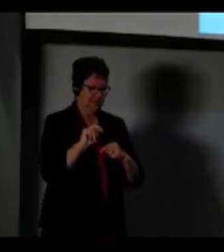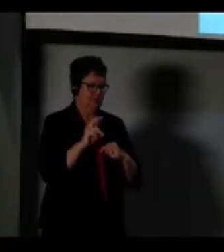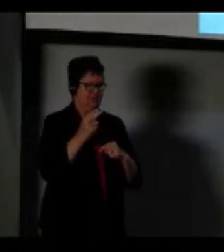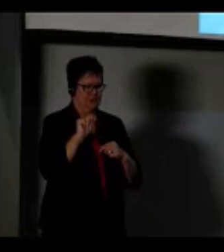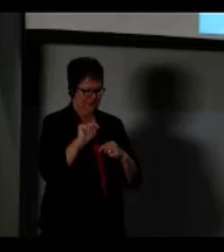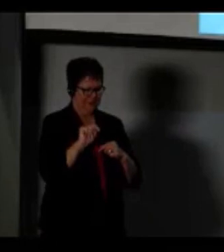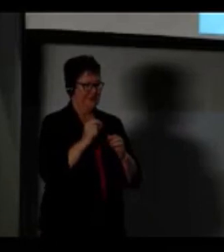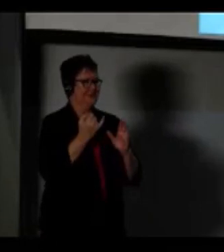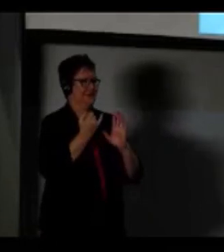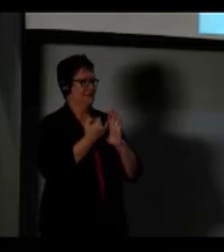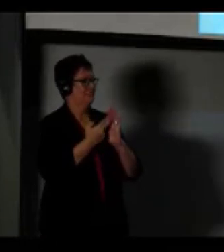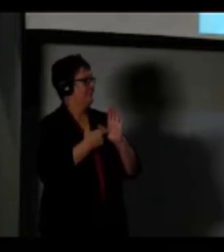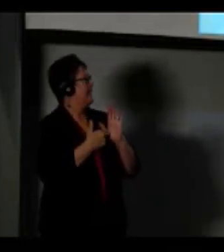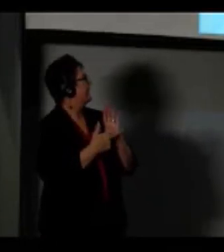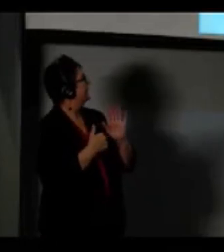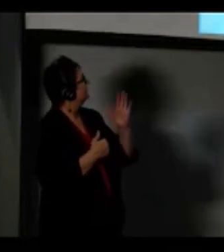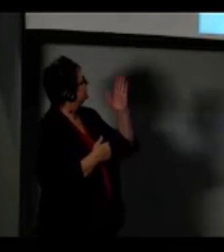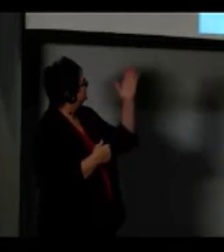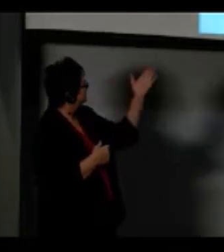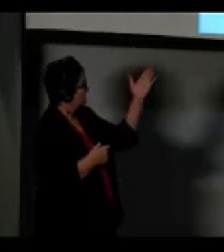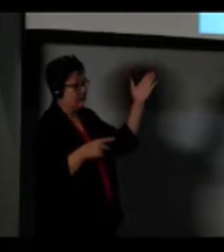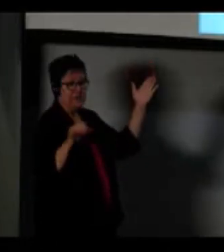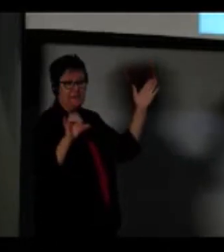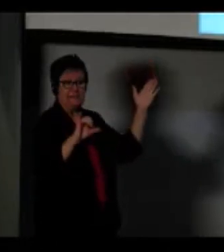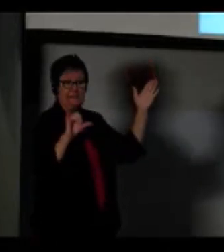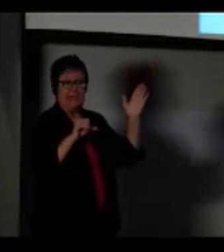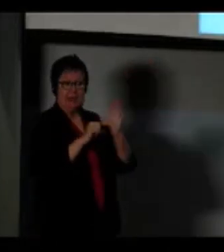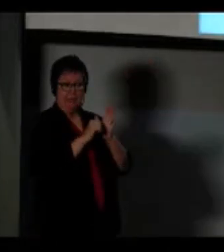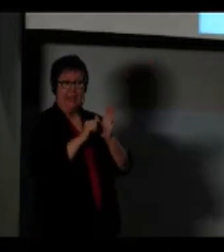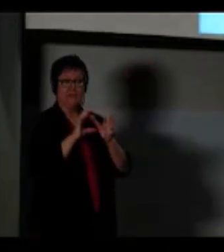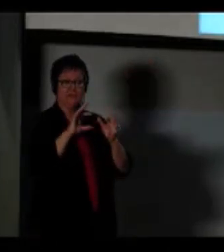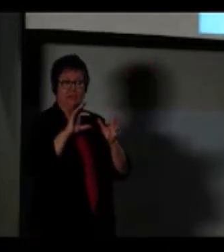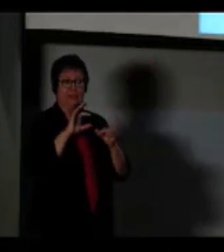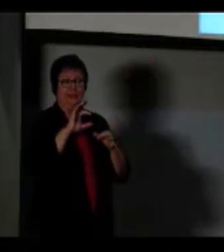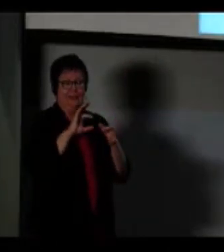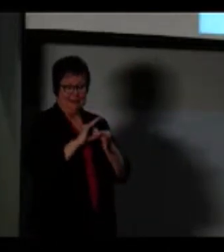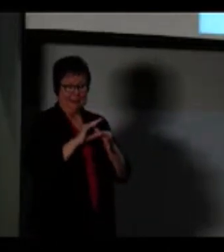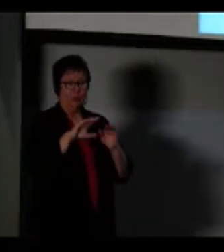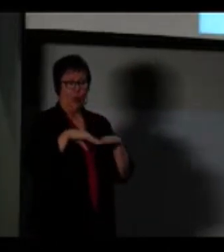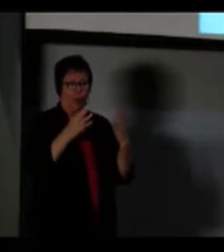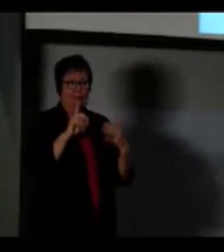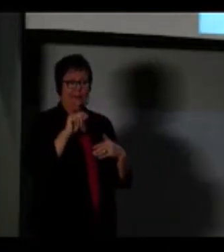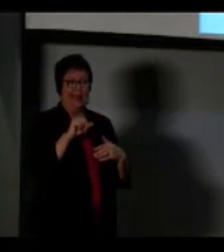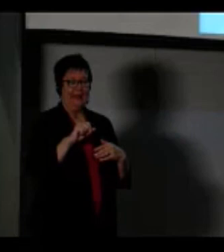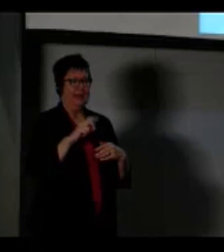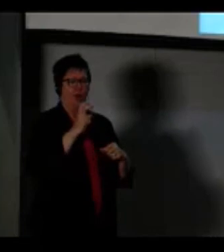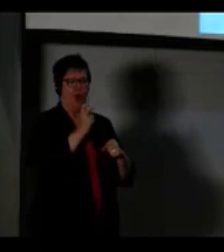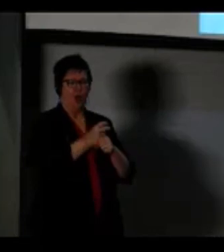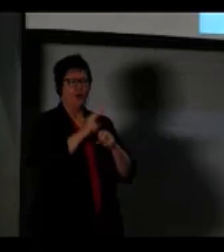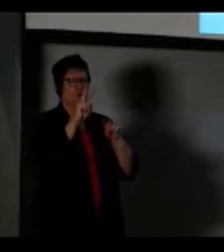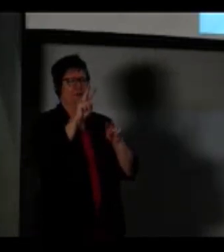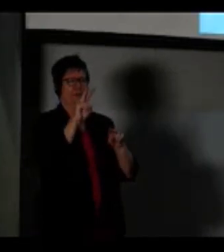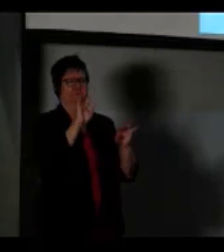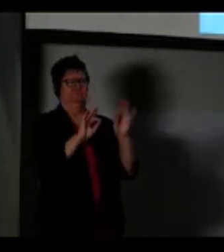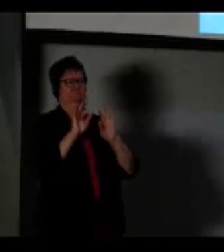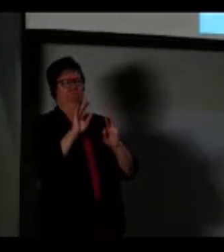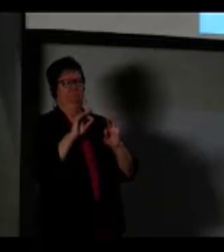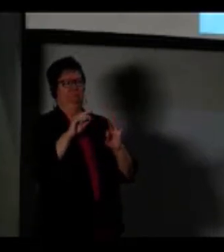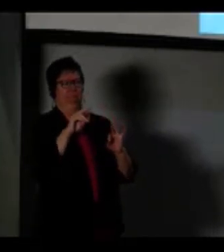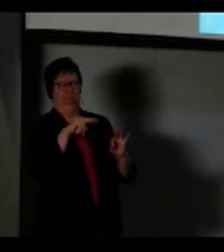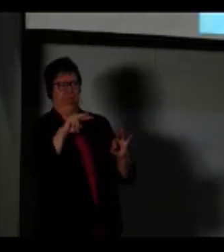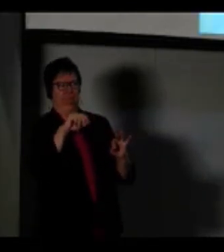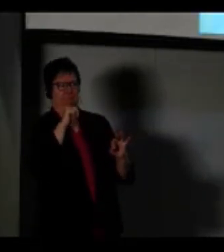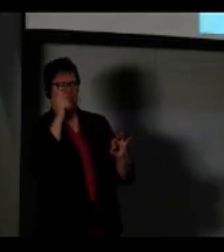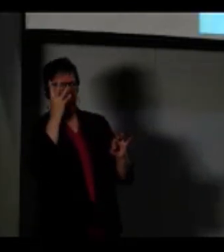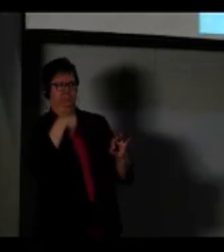information expressed as linked open data. And while it's not a page that pleases the human eye, it is a page that a machine can read